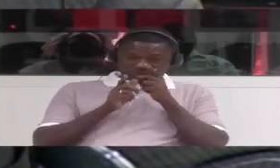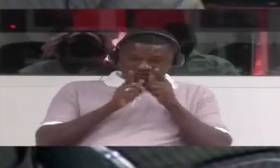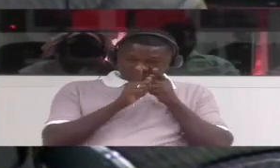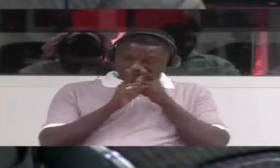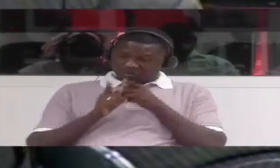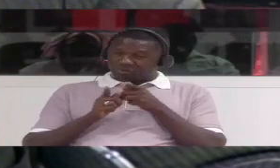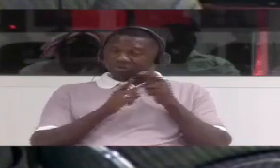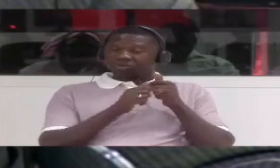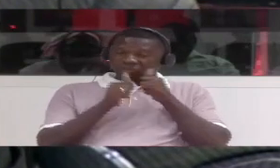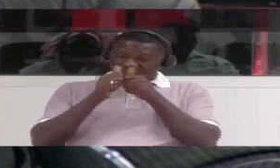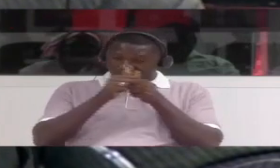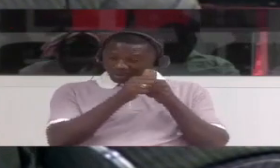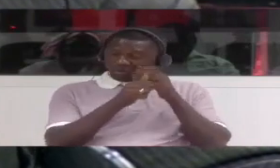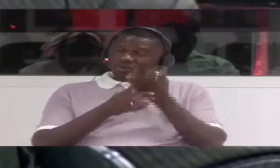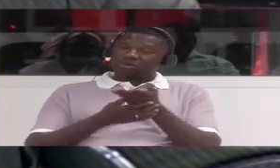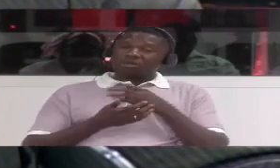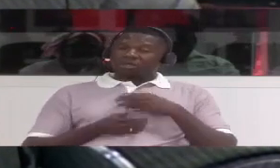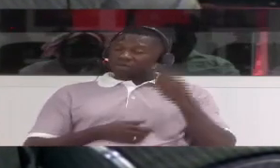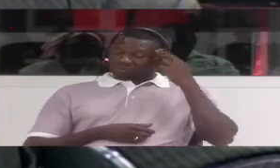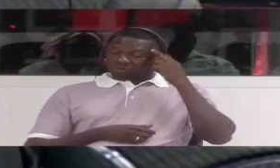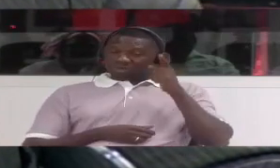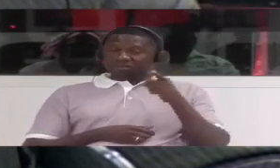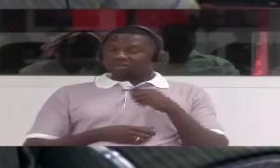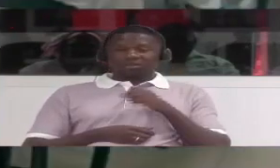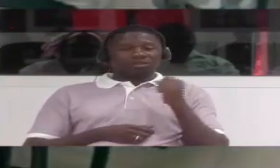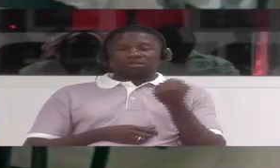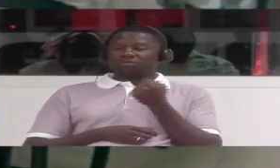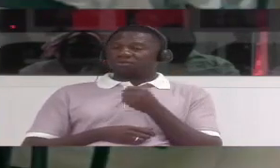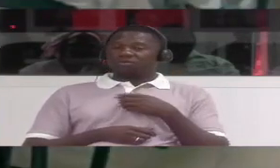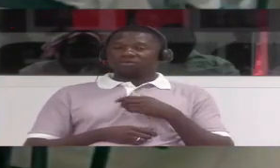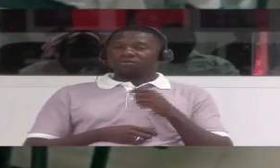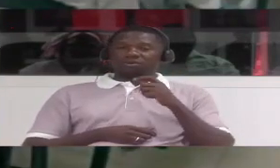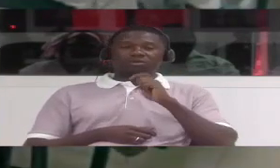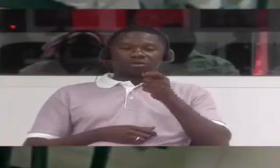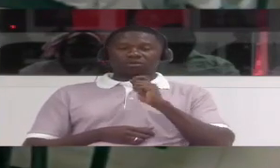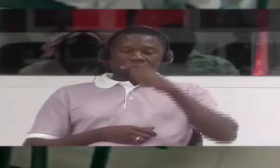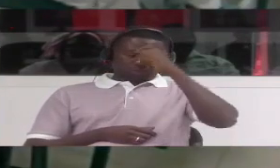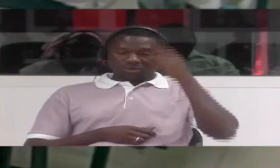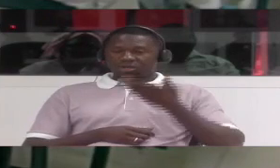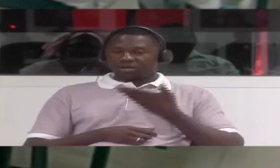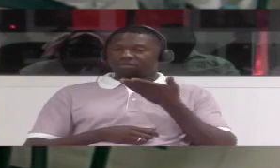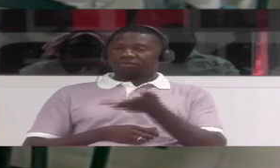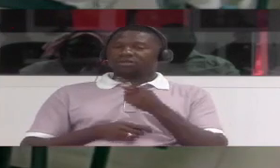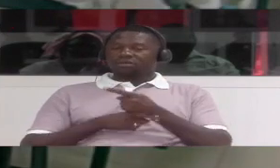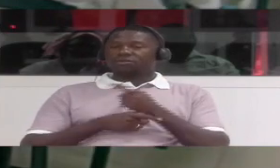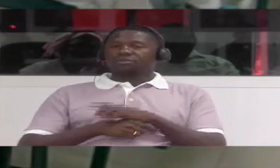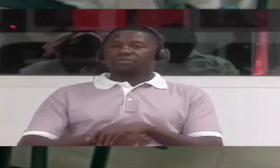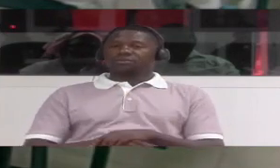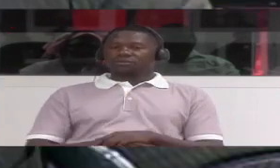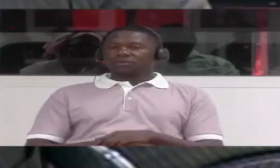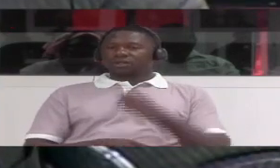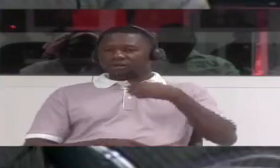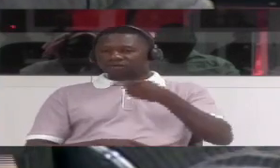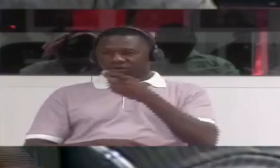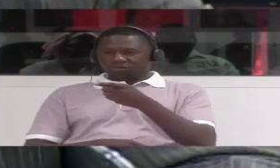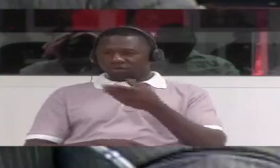be terrible for journalists to walk under. And at the time, you mentioned that your family suffered terribly. Did you have children